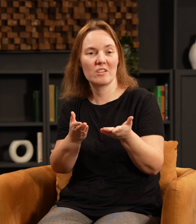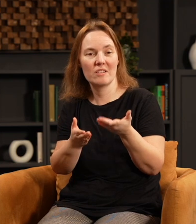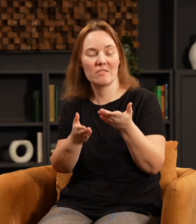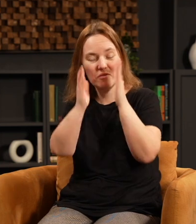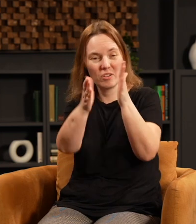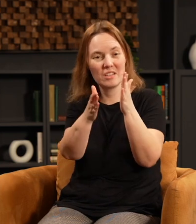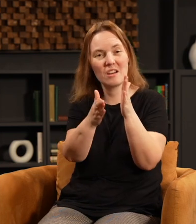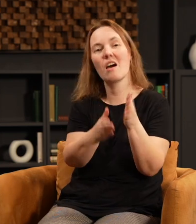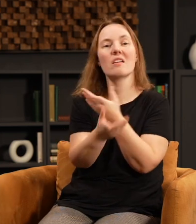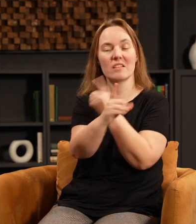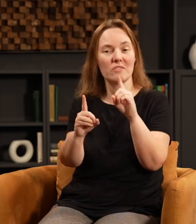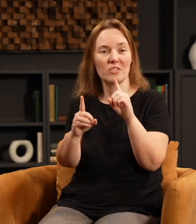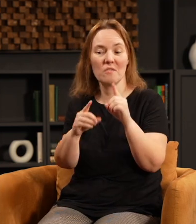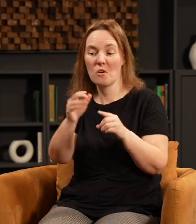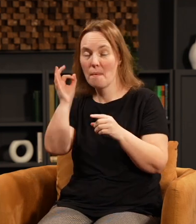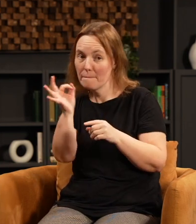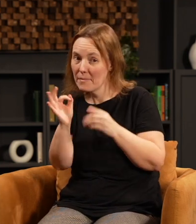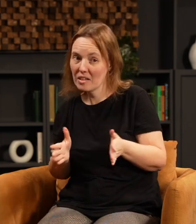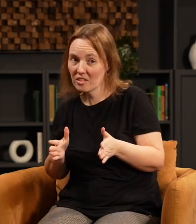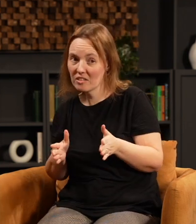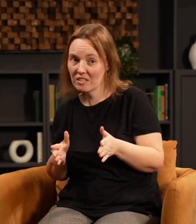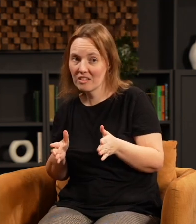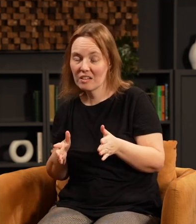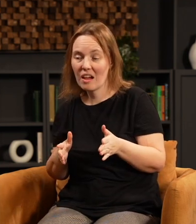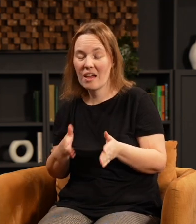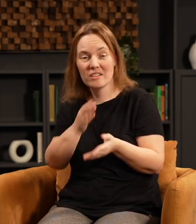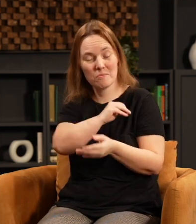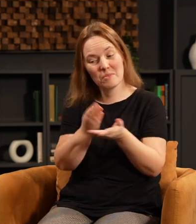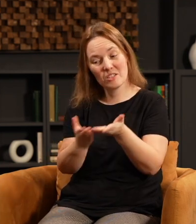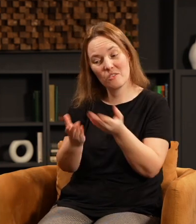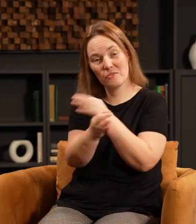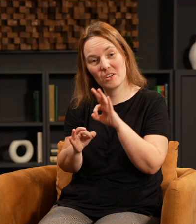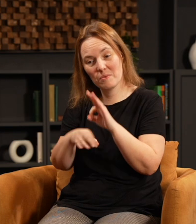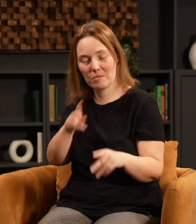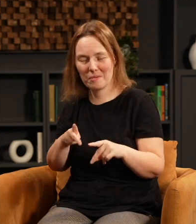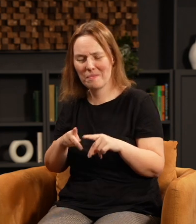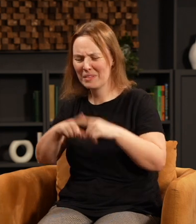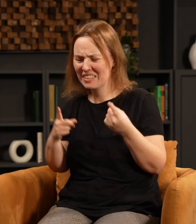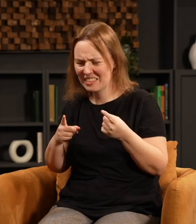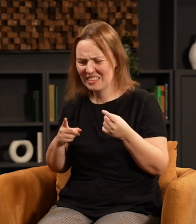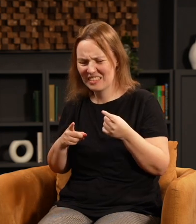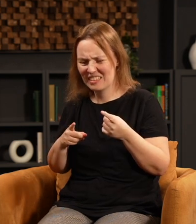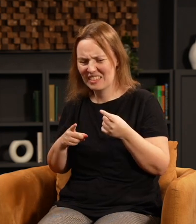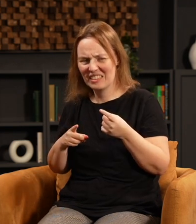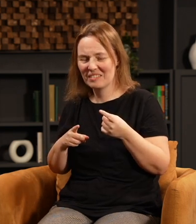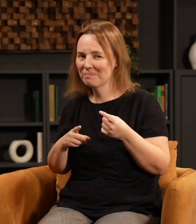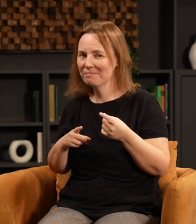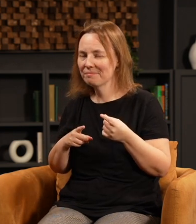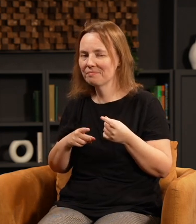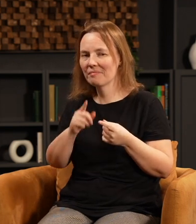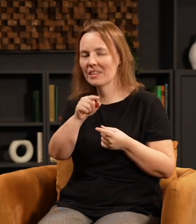also want to get pastors freed up so they can go back home and minister freedom to their people. But what I found disheartening was the fact that